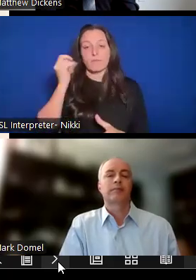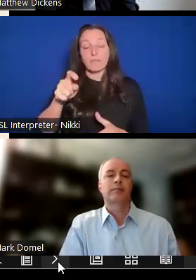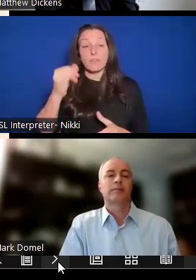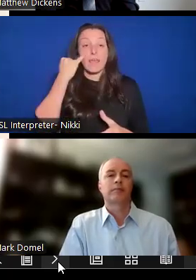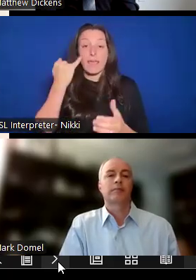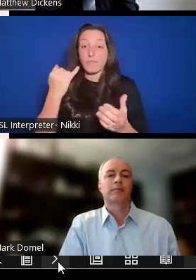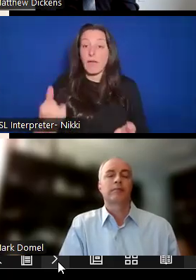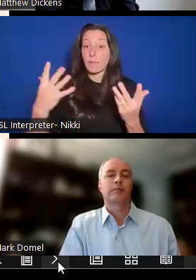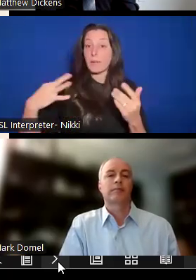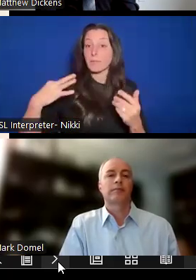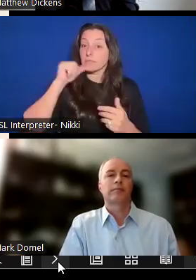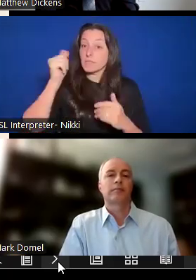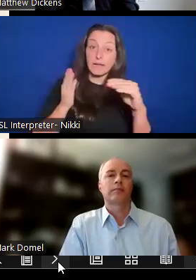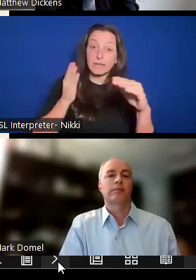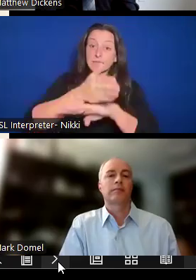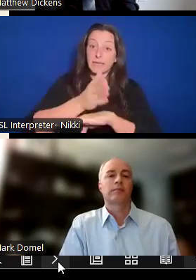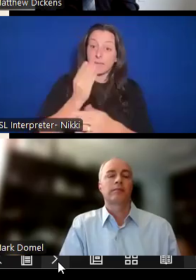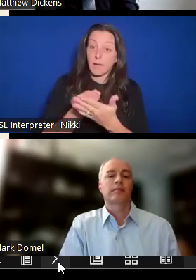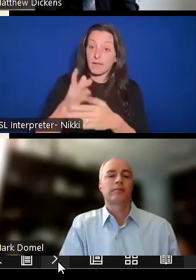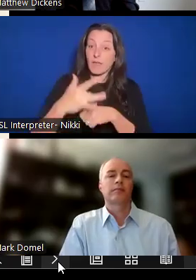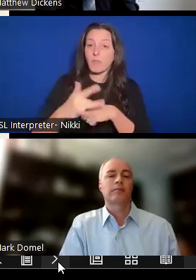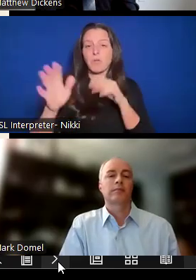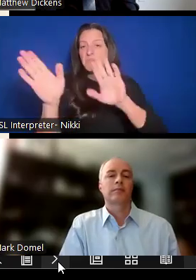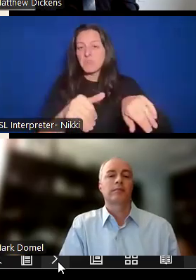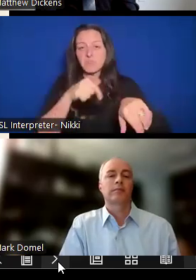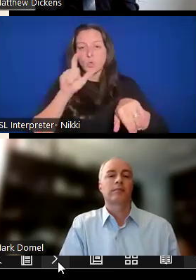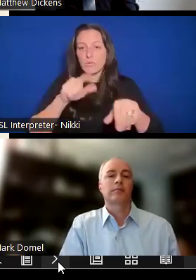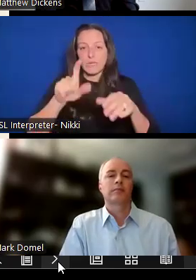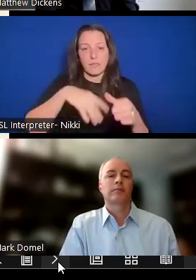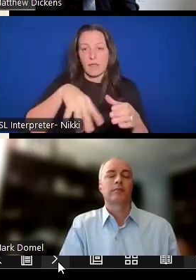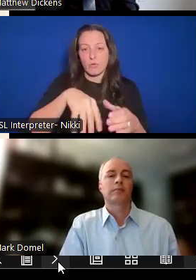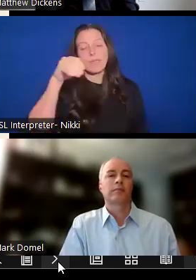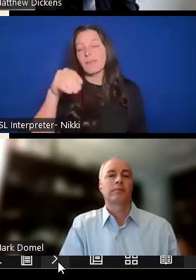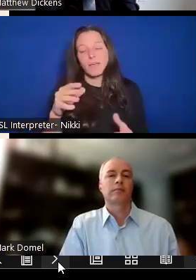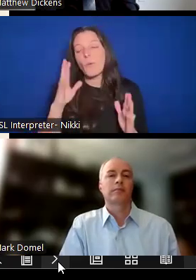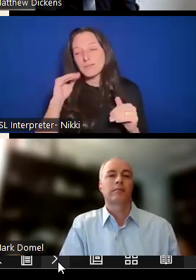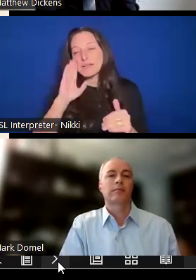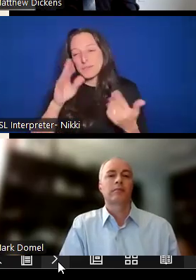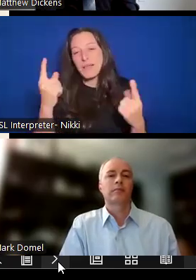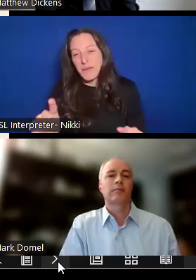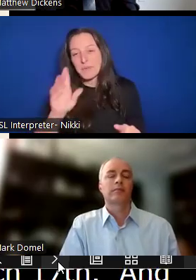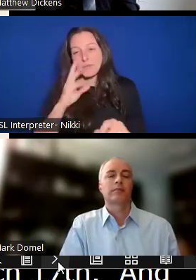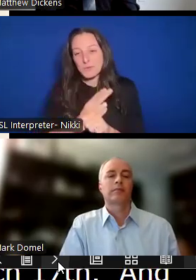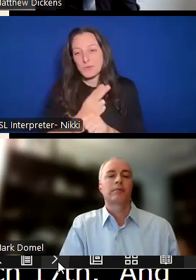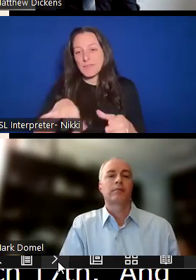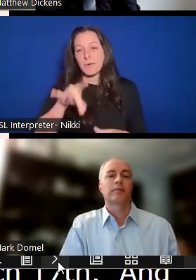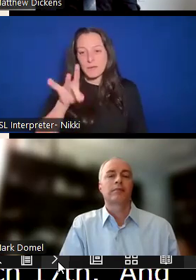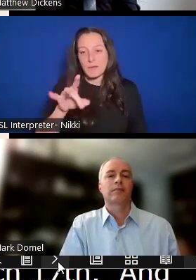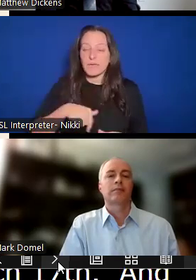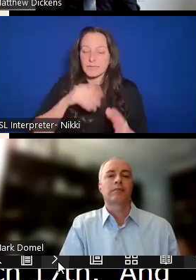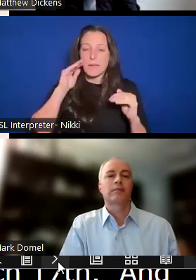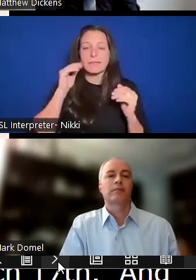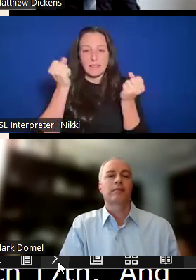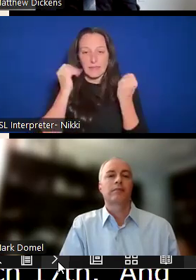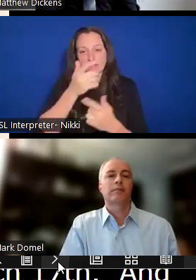exceed the available funding we have, there won't be a need for a lottery. We don't expect that to happen. We expect there to be a lot of interest in this program